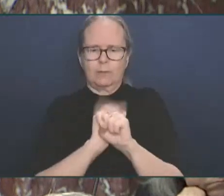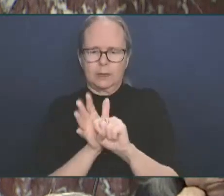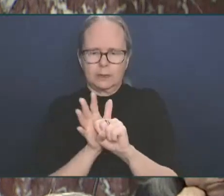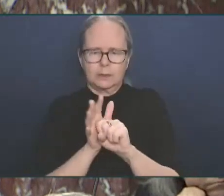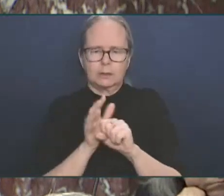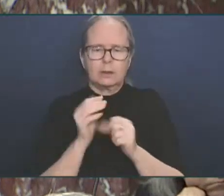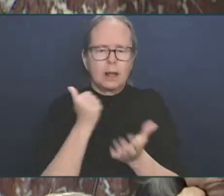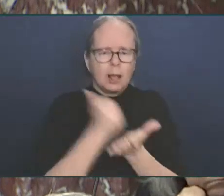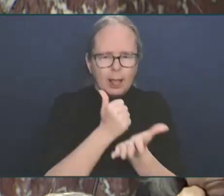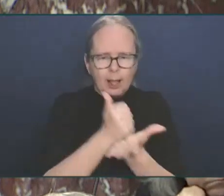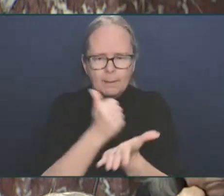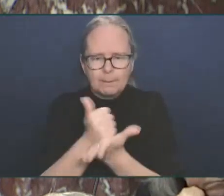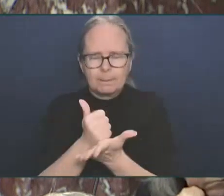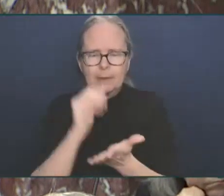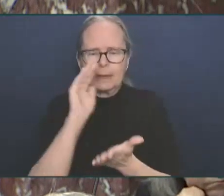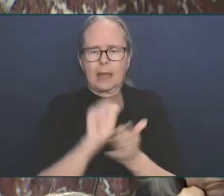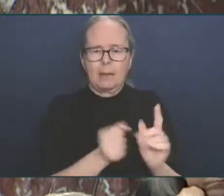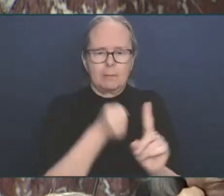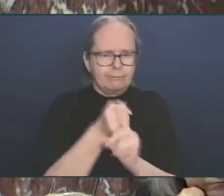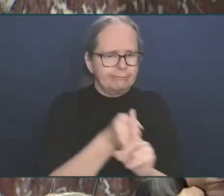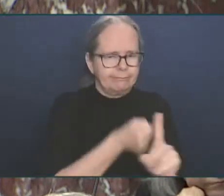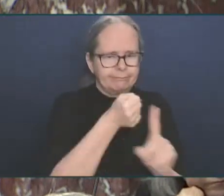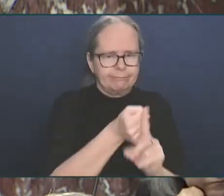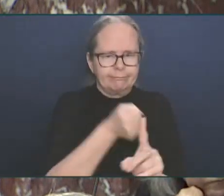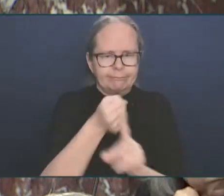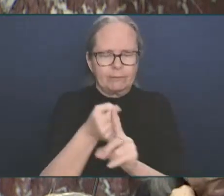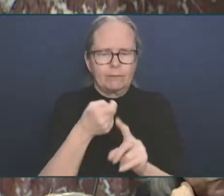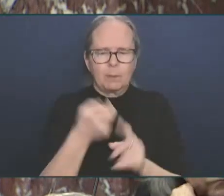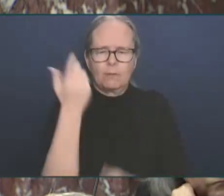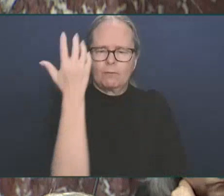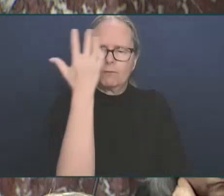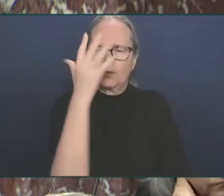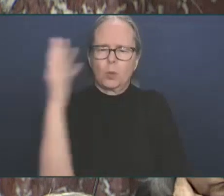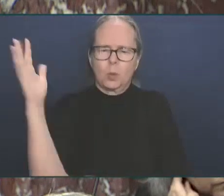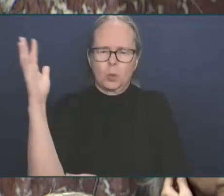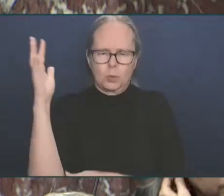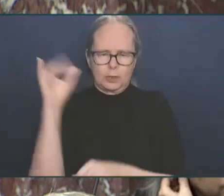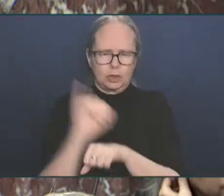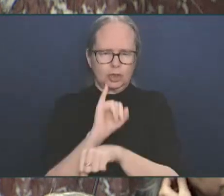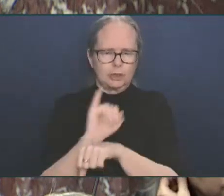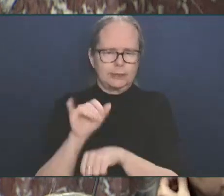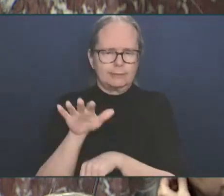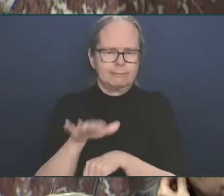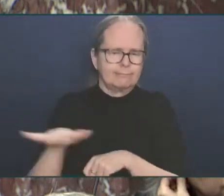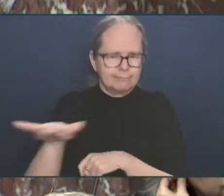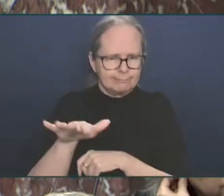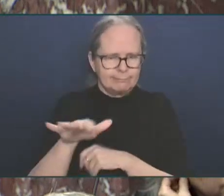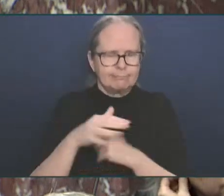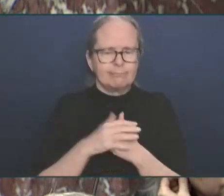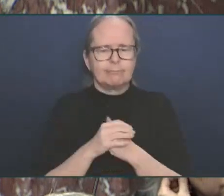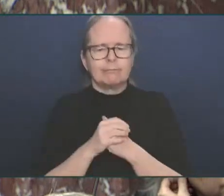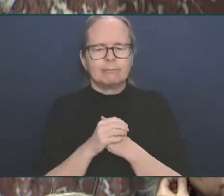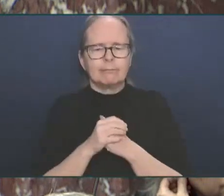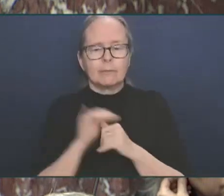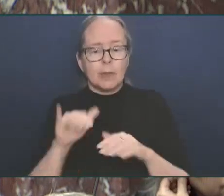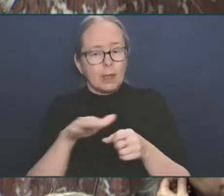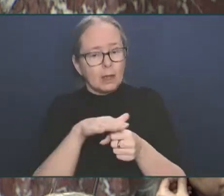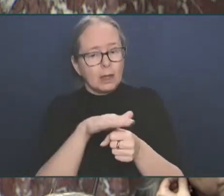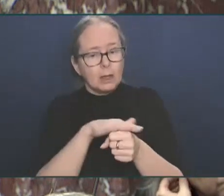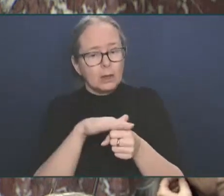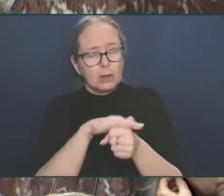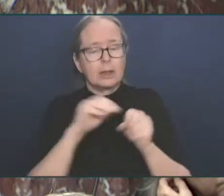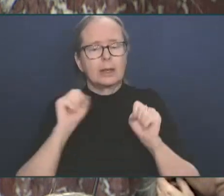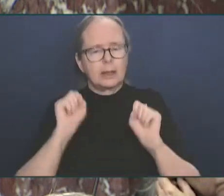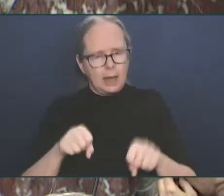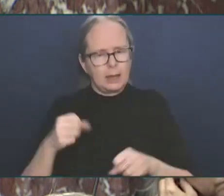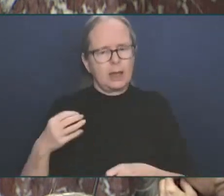Mr. Speaker. Communities in ICET's region are also able to apply for funding through our new $33 million